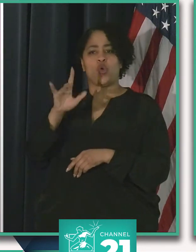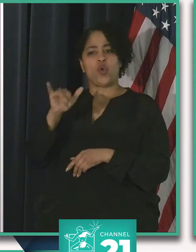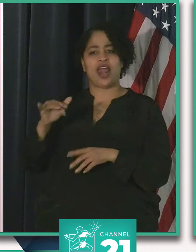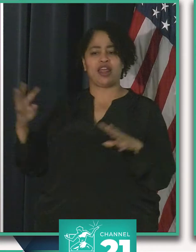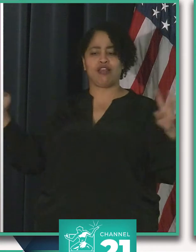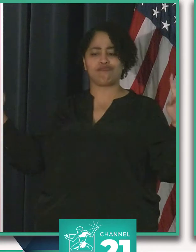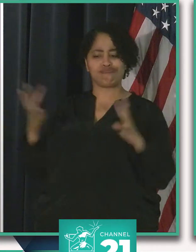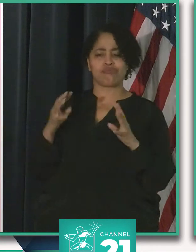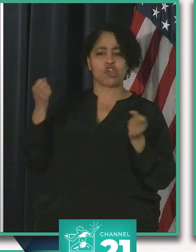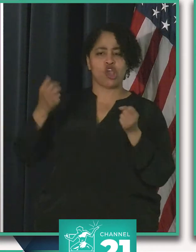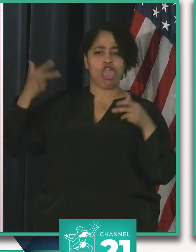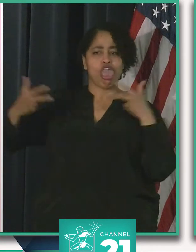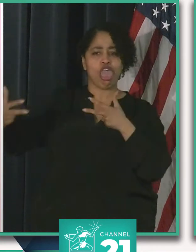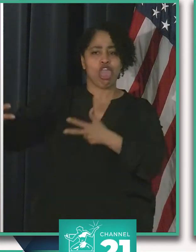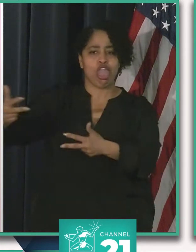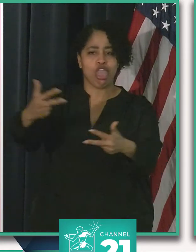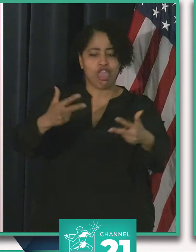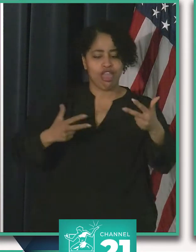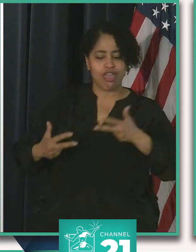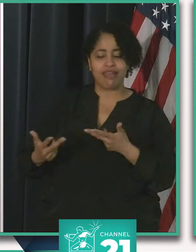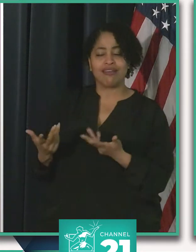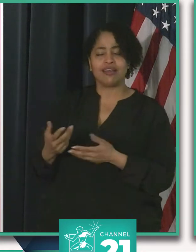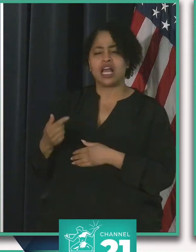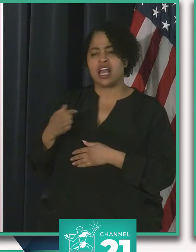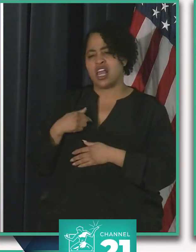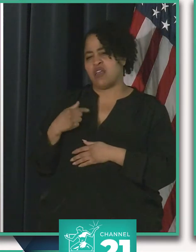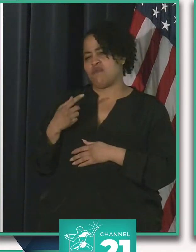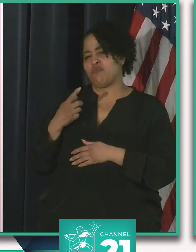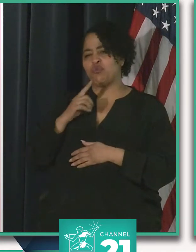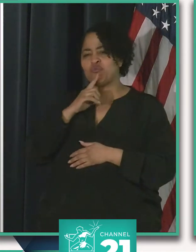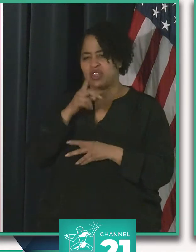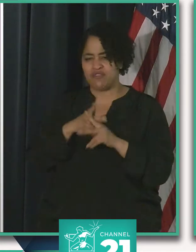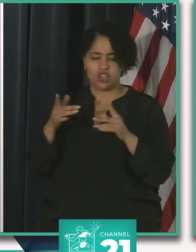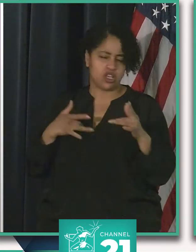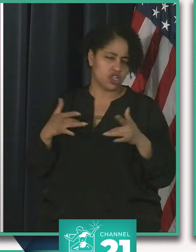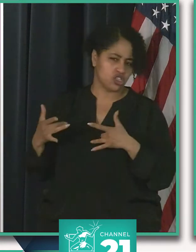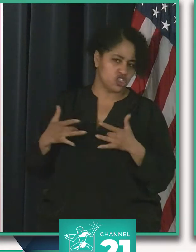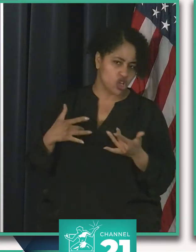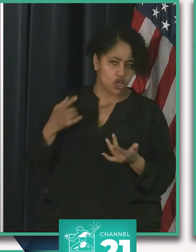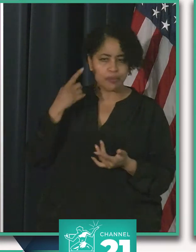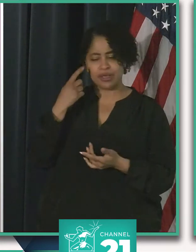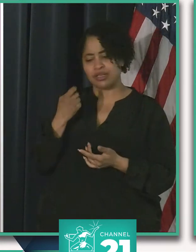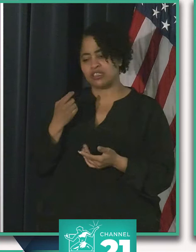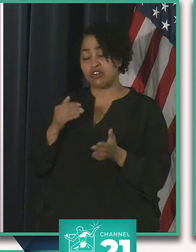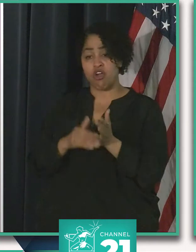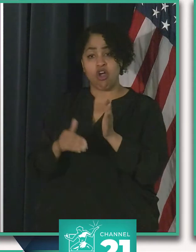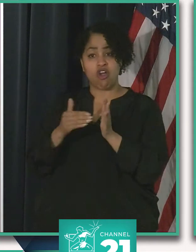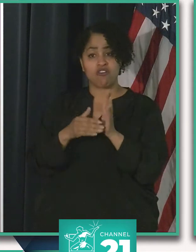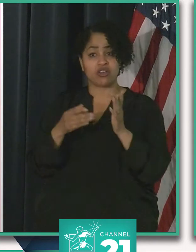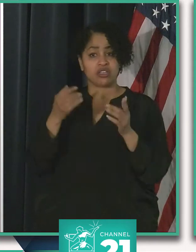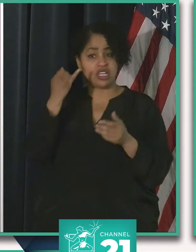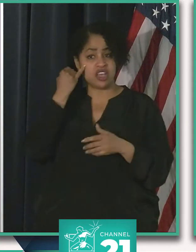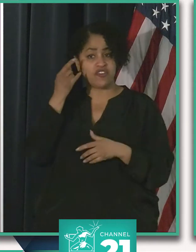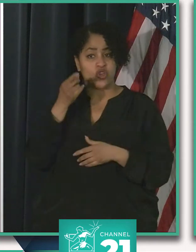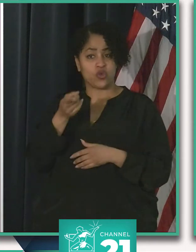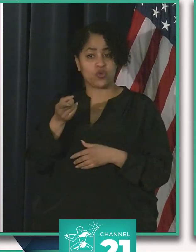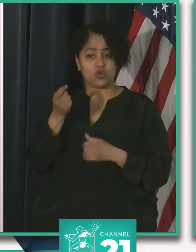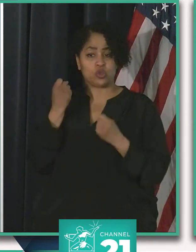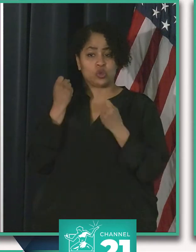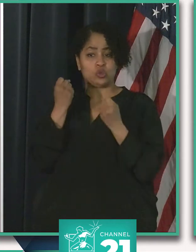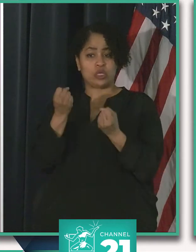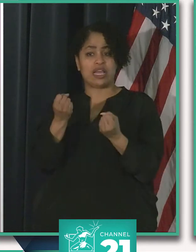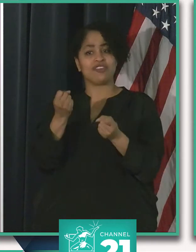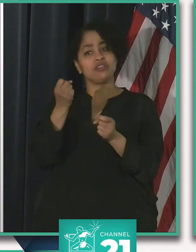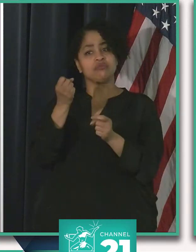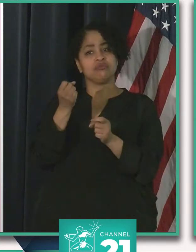Yeah. And I'm really very concerned, because oftentimes if you're driving in the